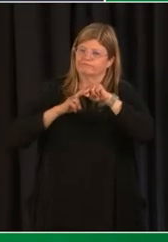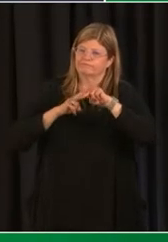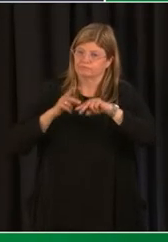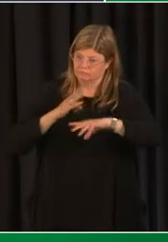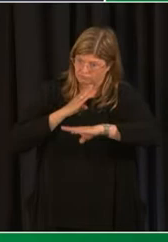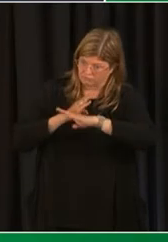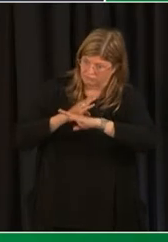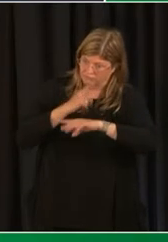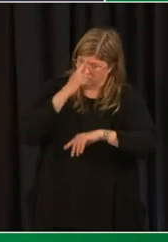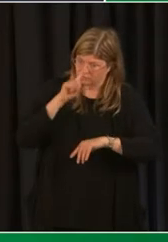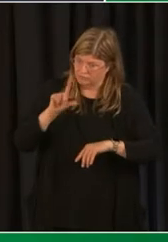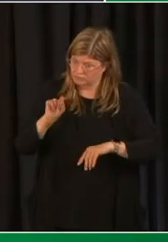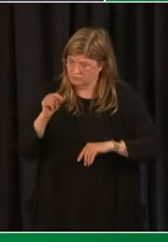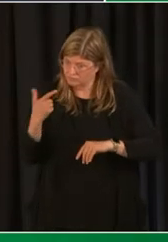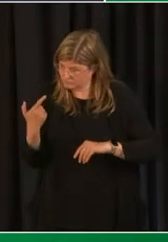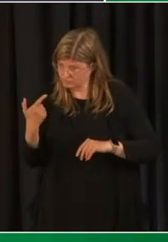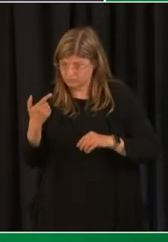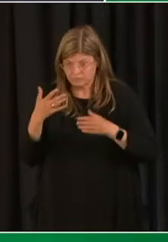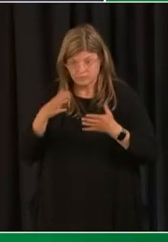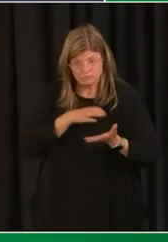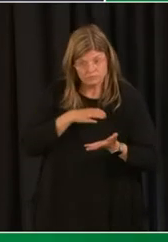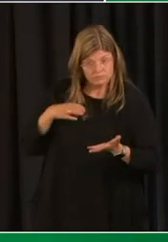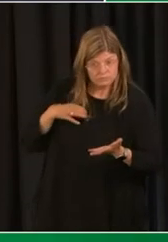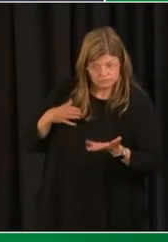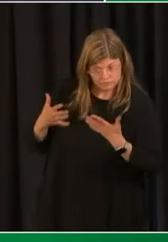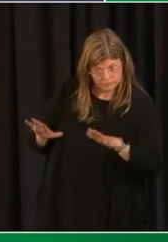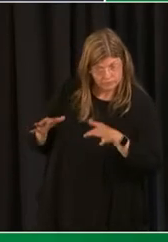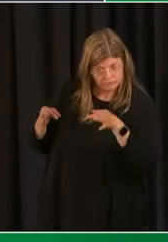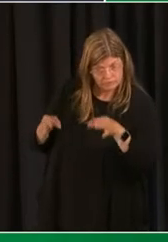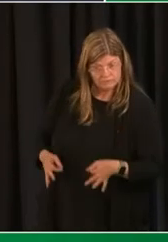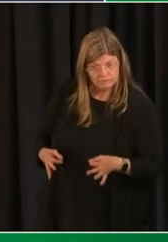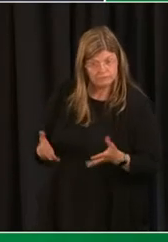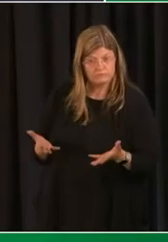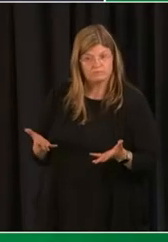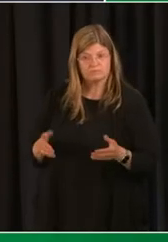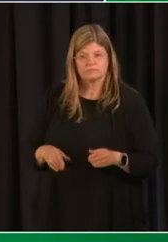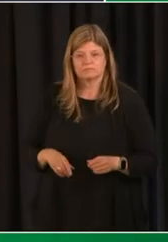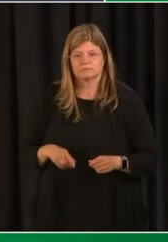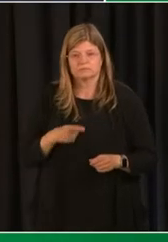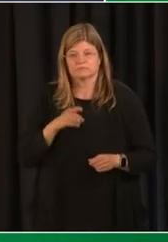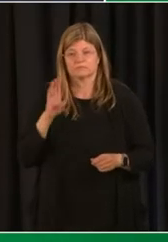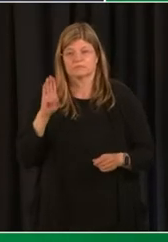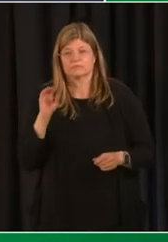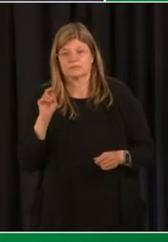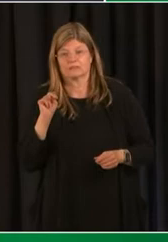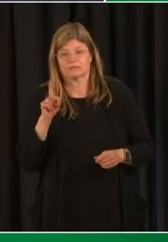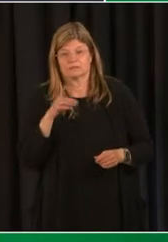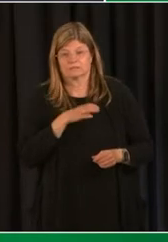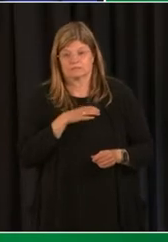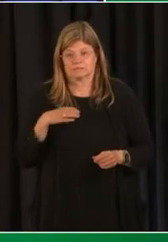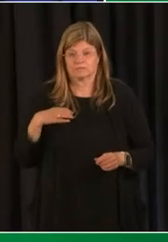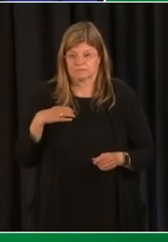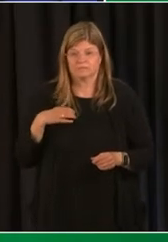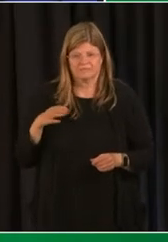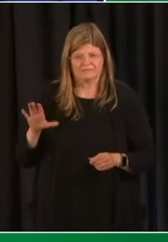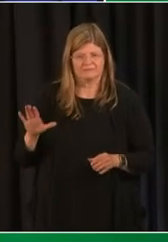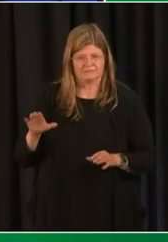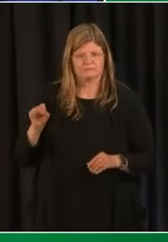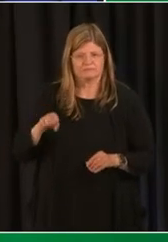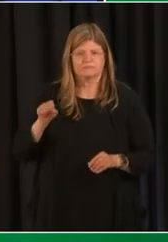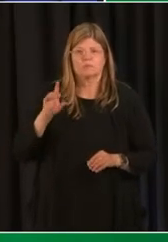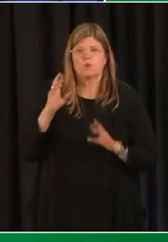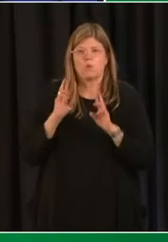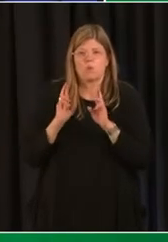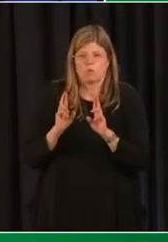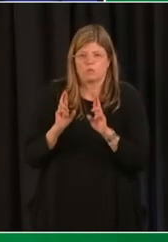that the council has under consideration? The council really is